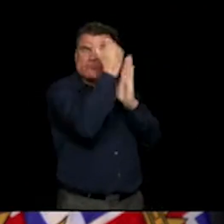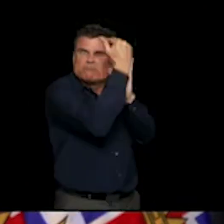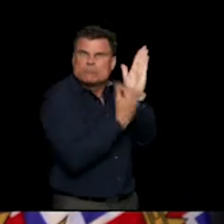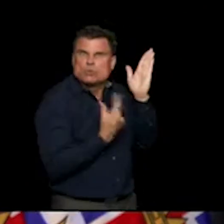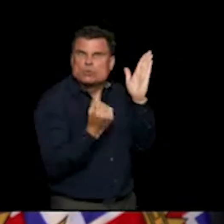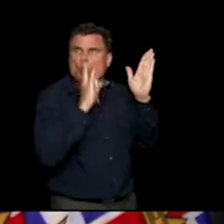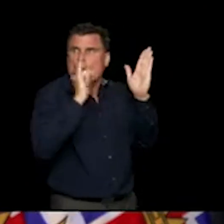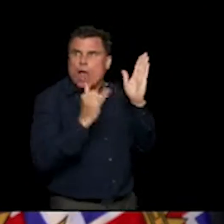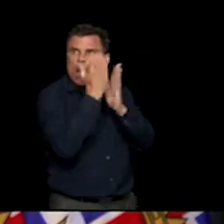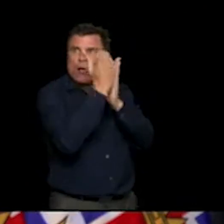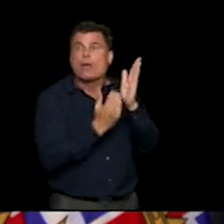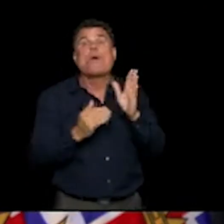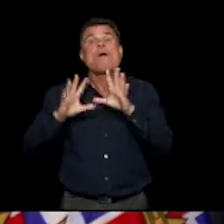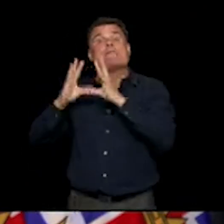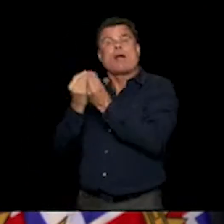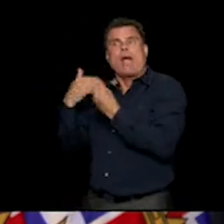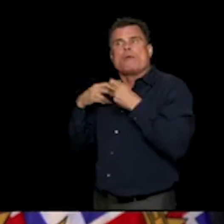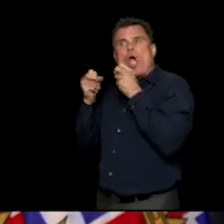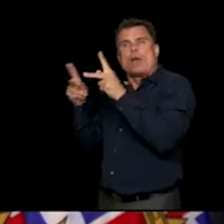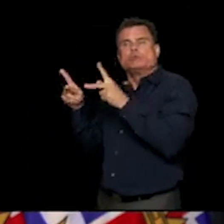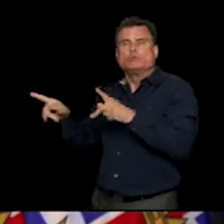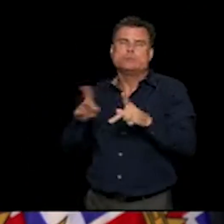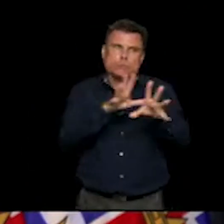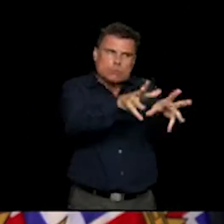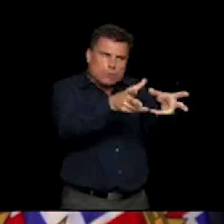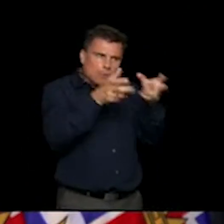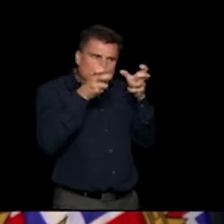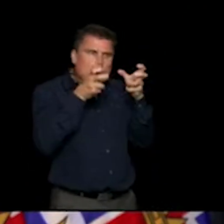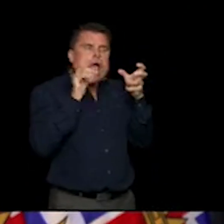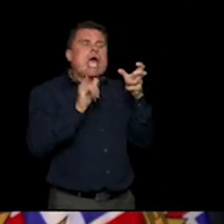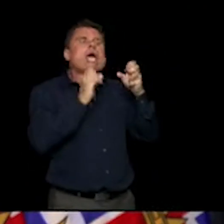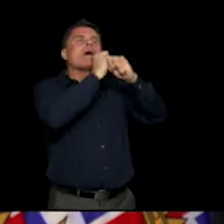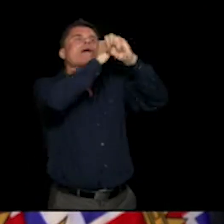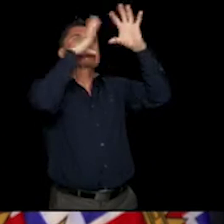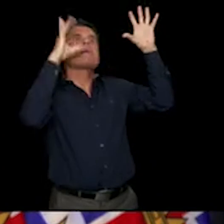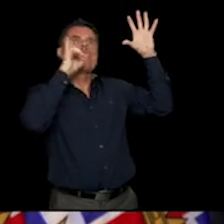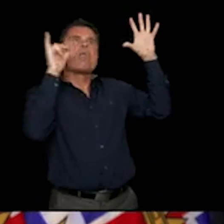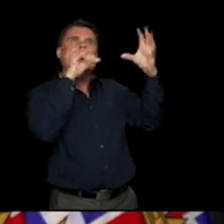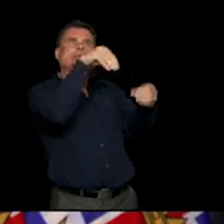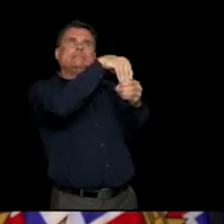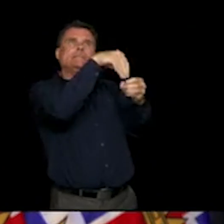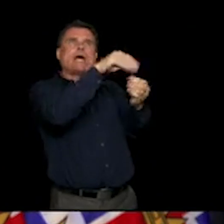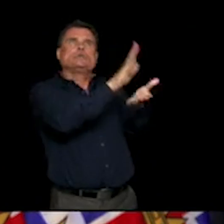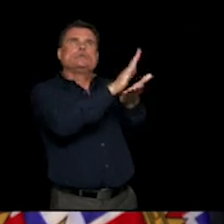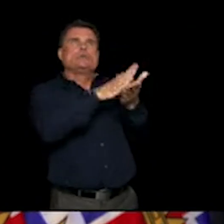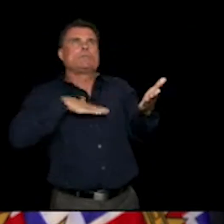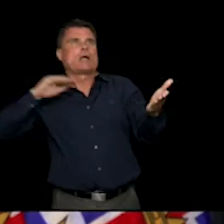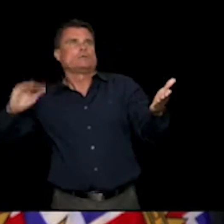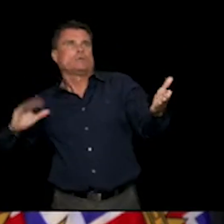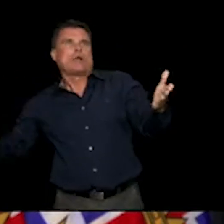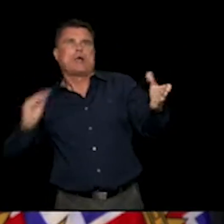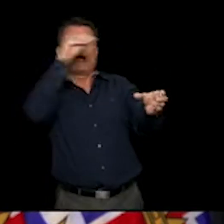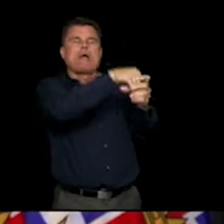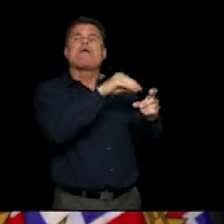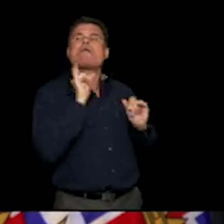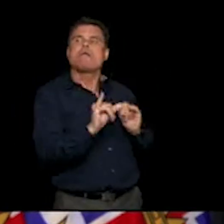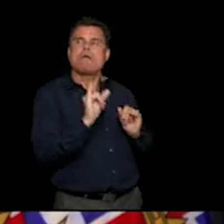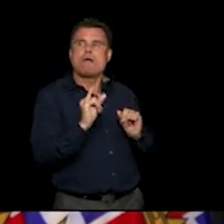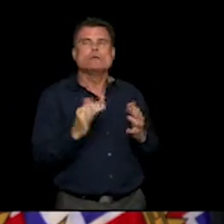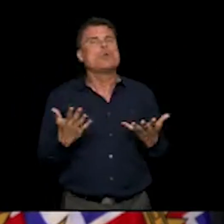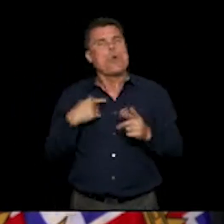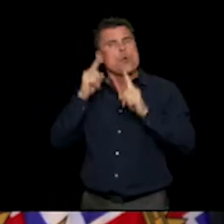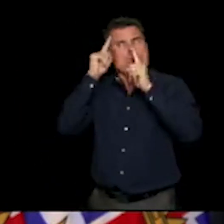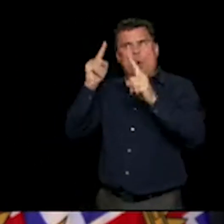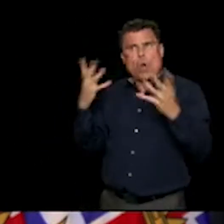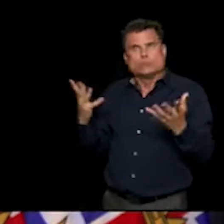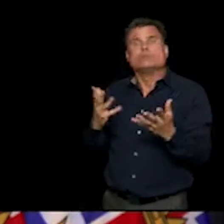local accurate information and give families the opportunity to see what school will look like in their district, and to carry on those conversations to